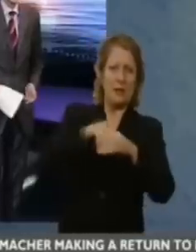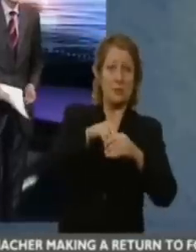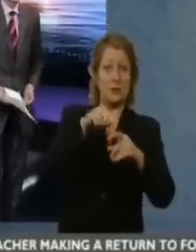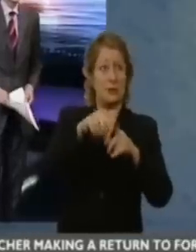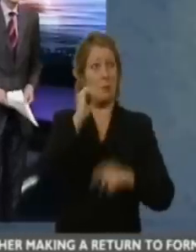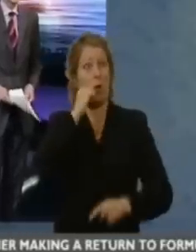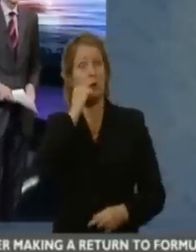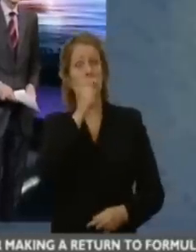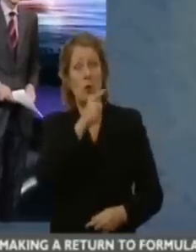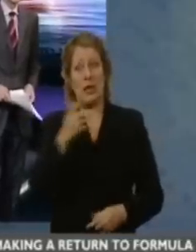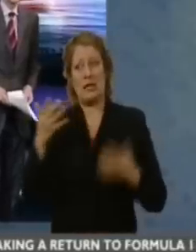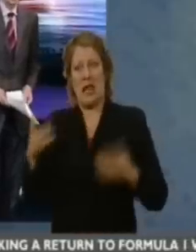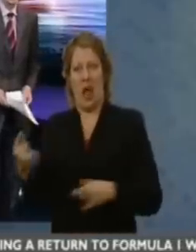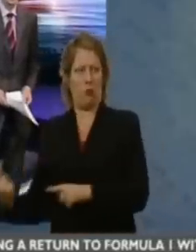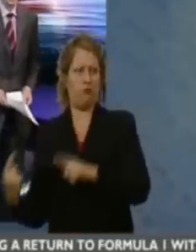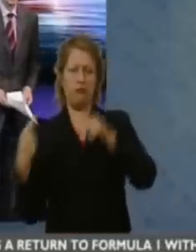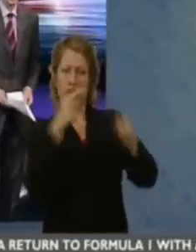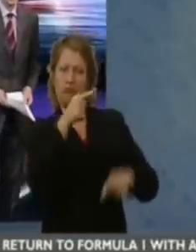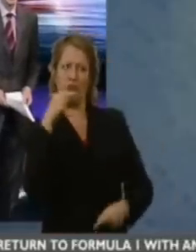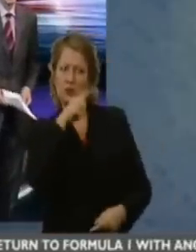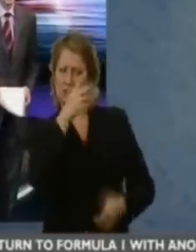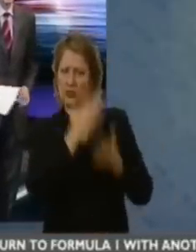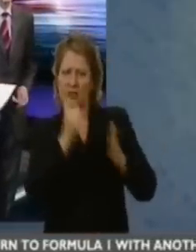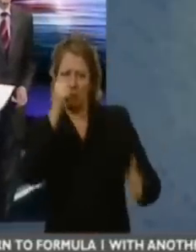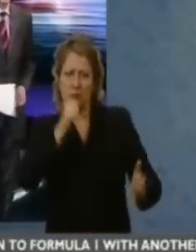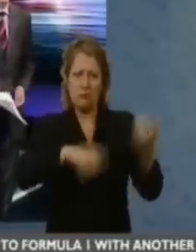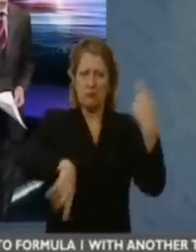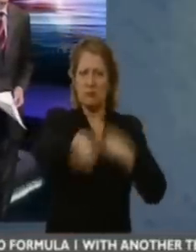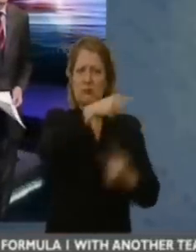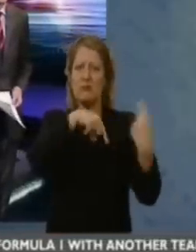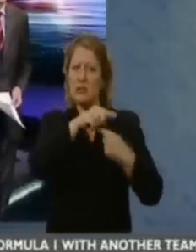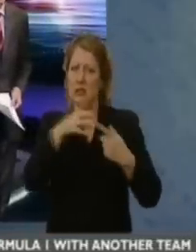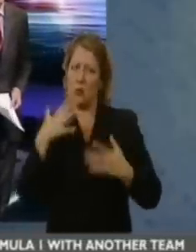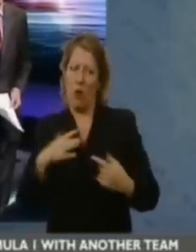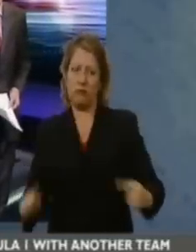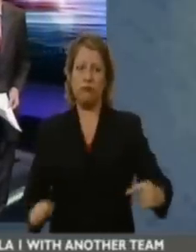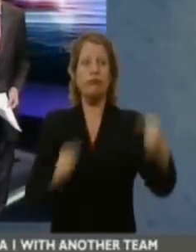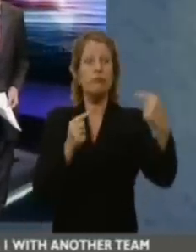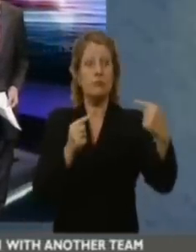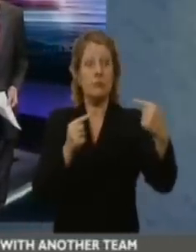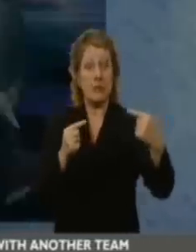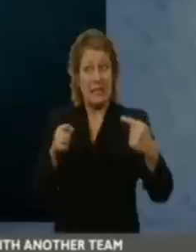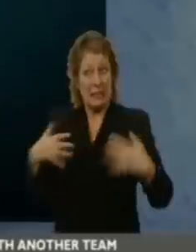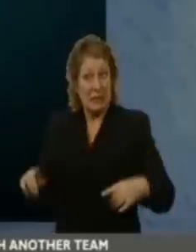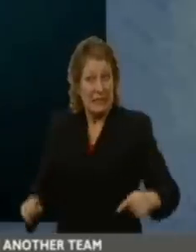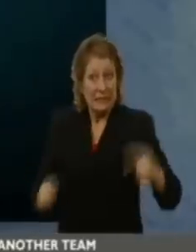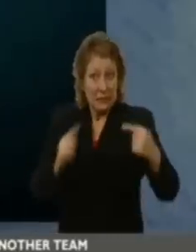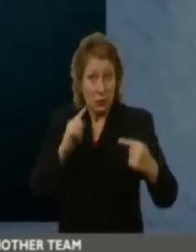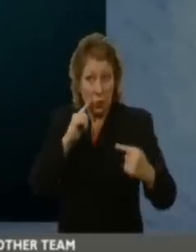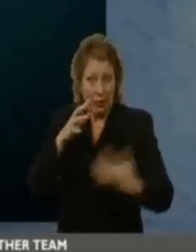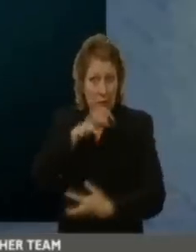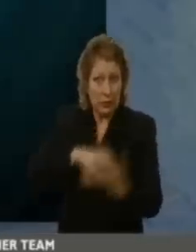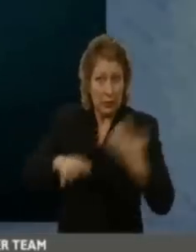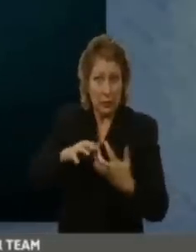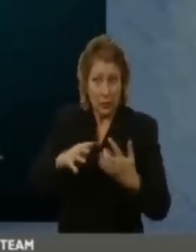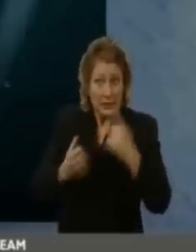state, which he is determined to confront. Has he picked a fight he can never win?